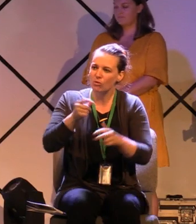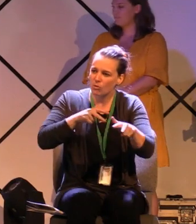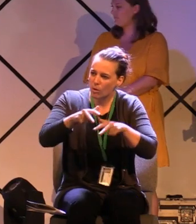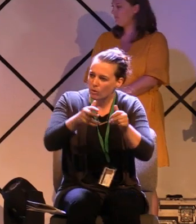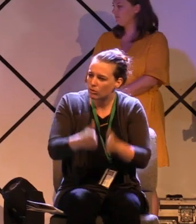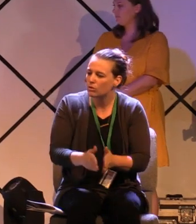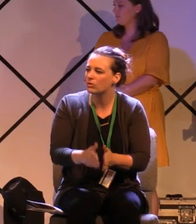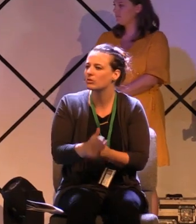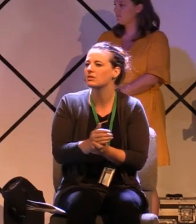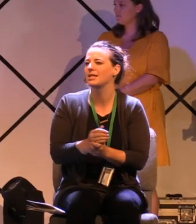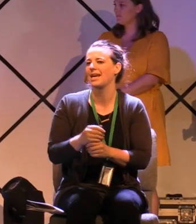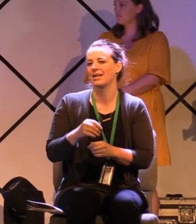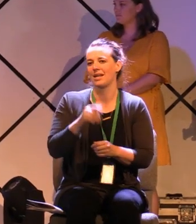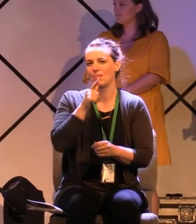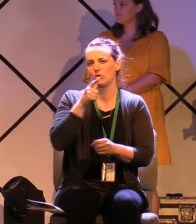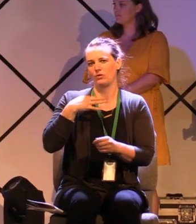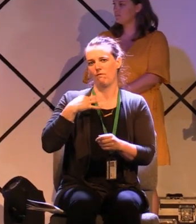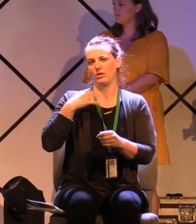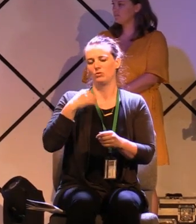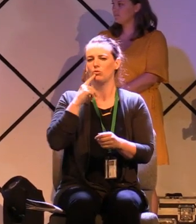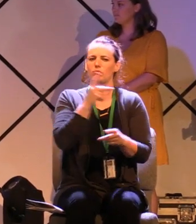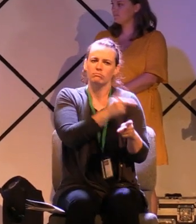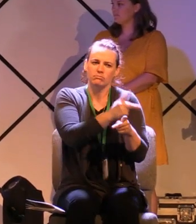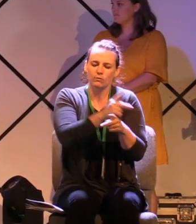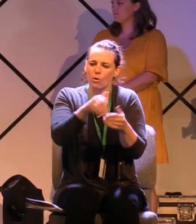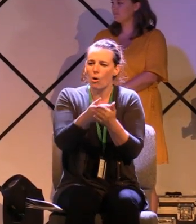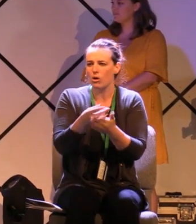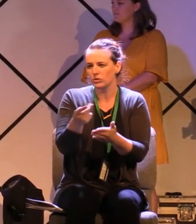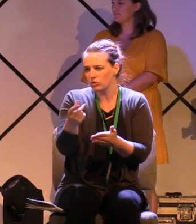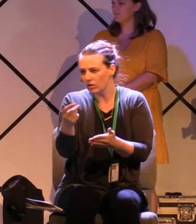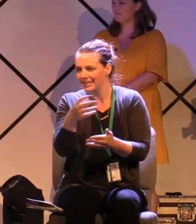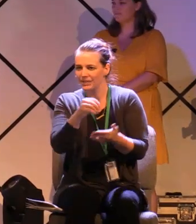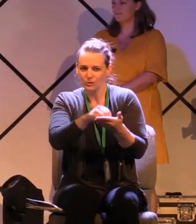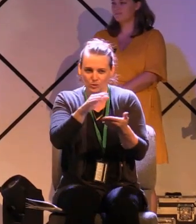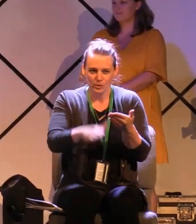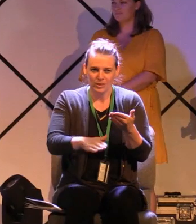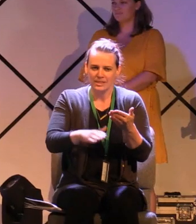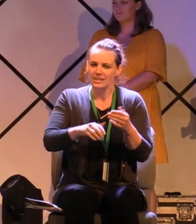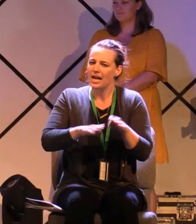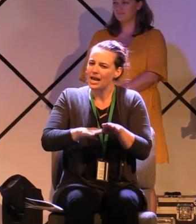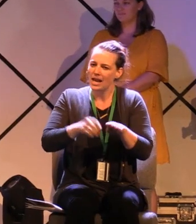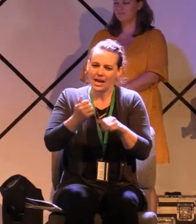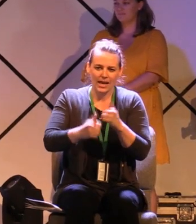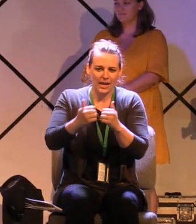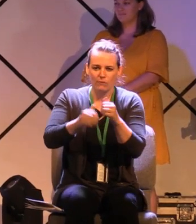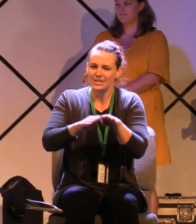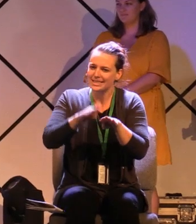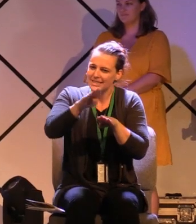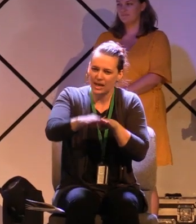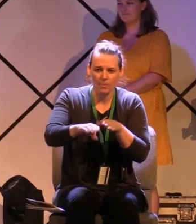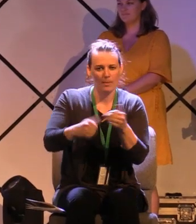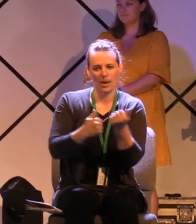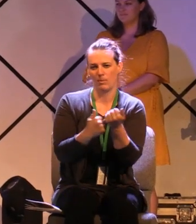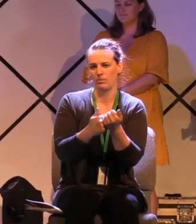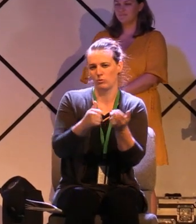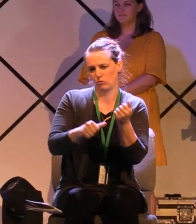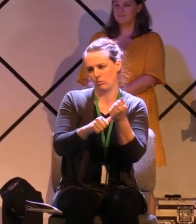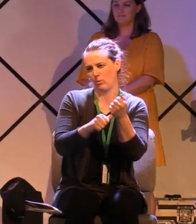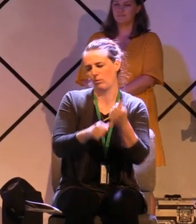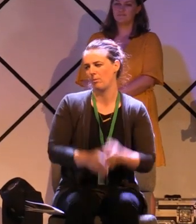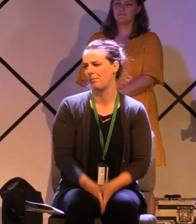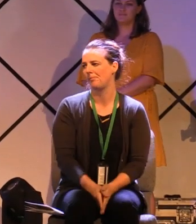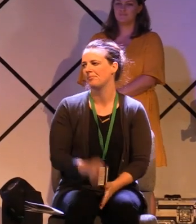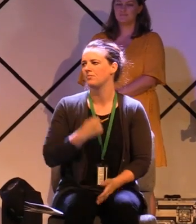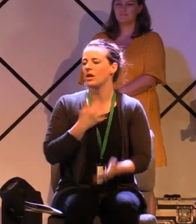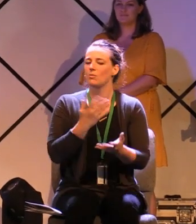and bathers, and lunch volunteers who care for these dogs and the students at every step, and without whom this day could not happen. I also